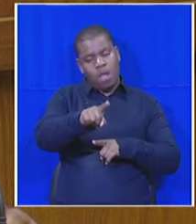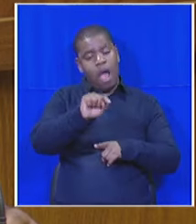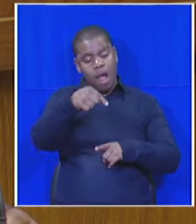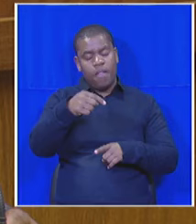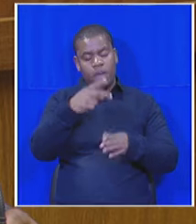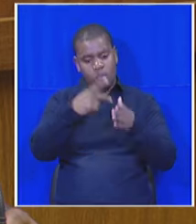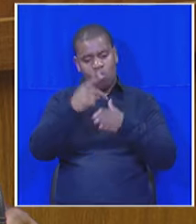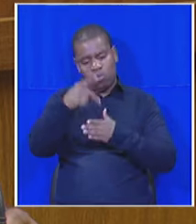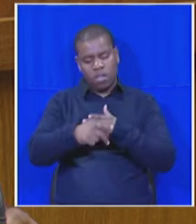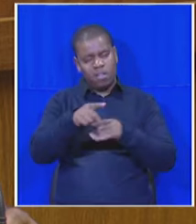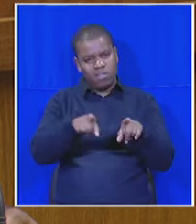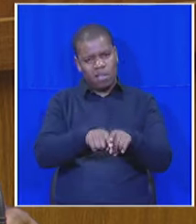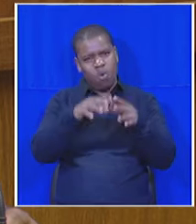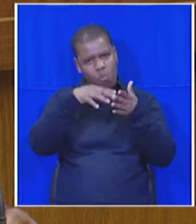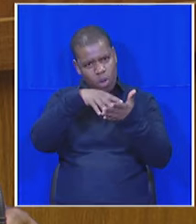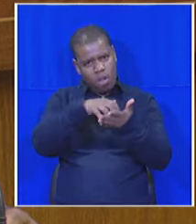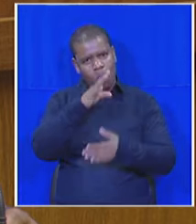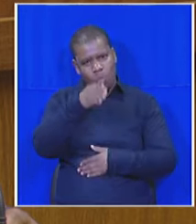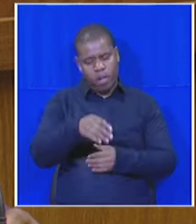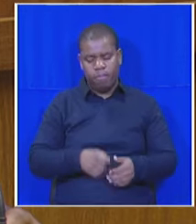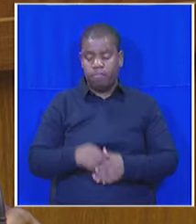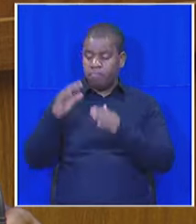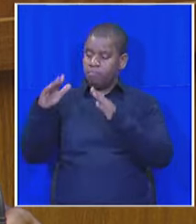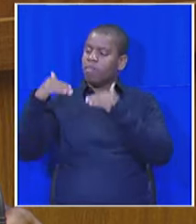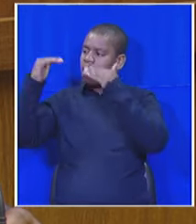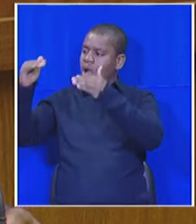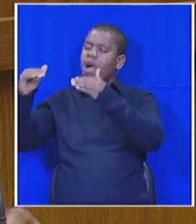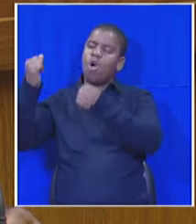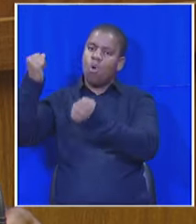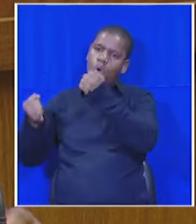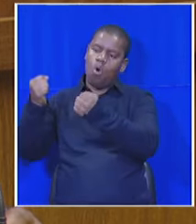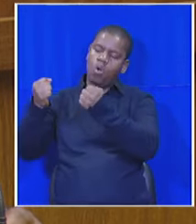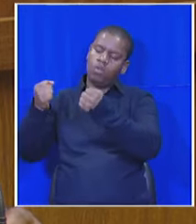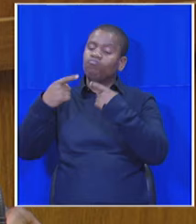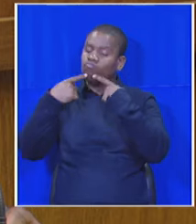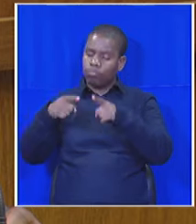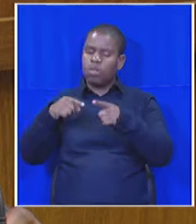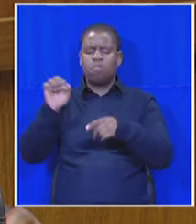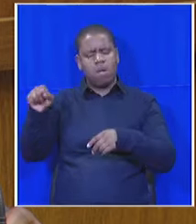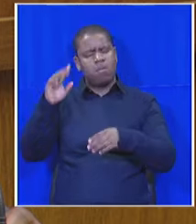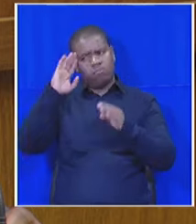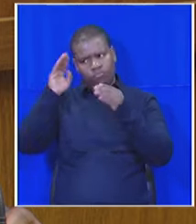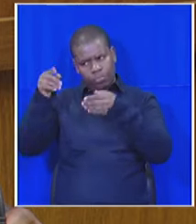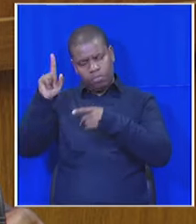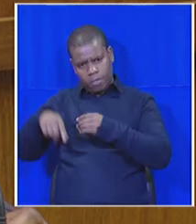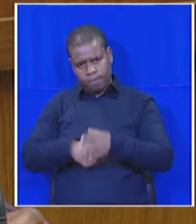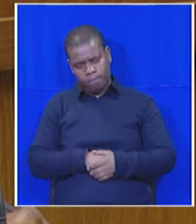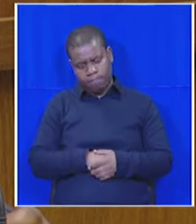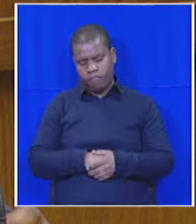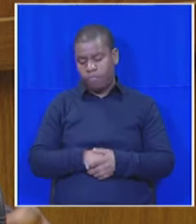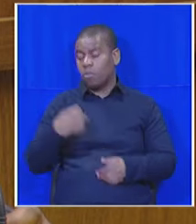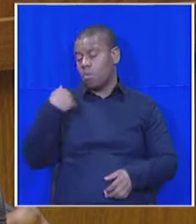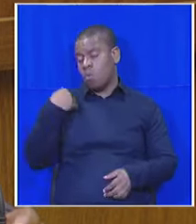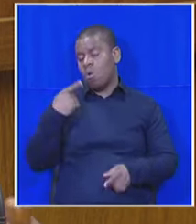division of the department. Mtara High Court still needs attention, I must reiterate. The recent events